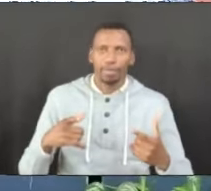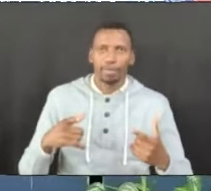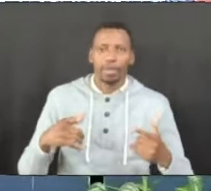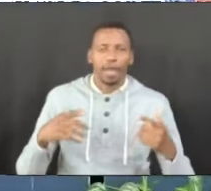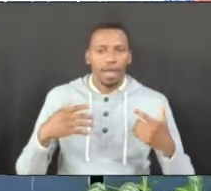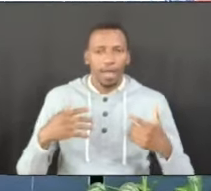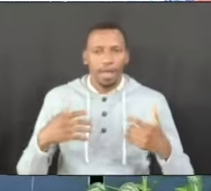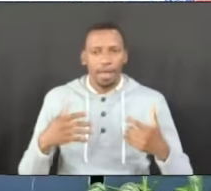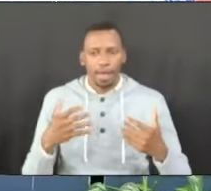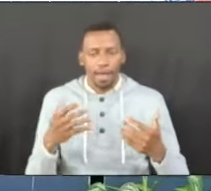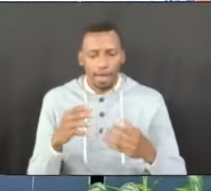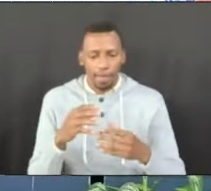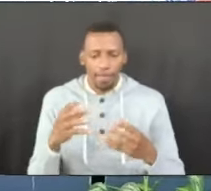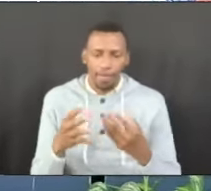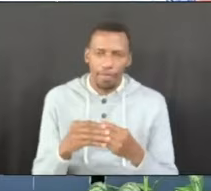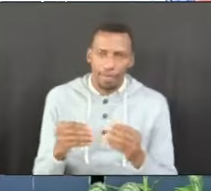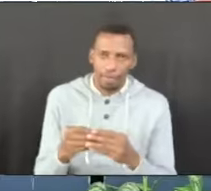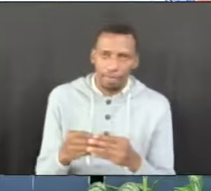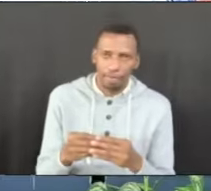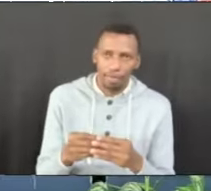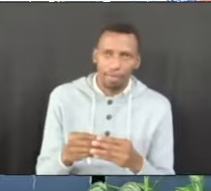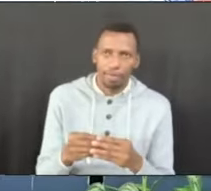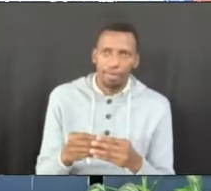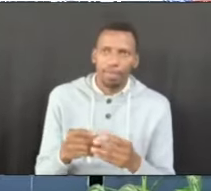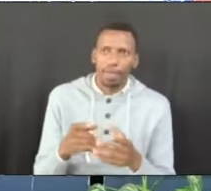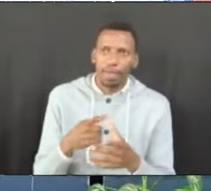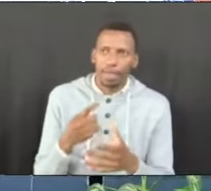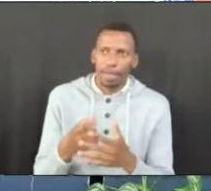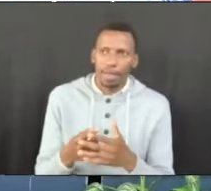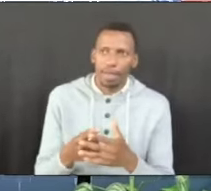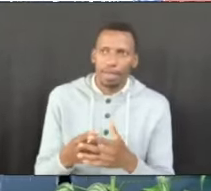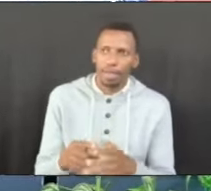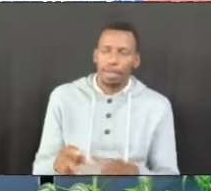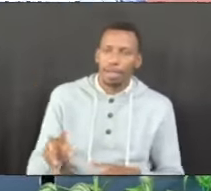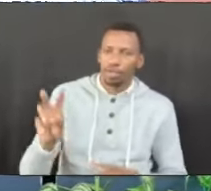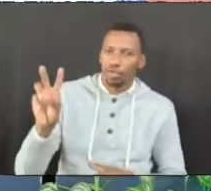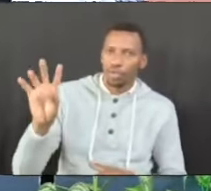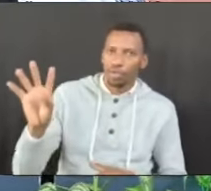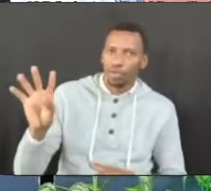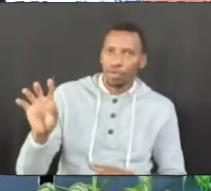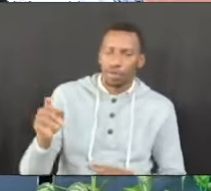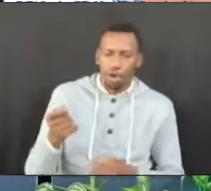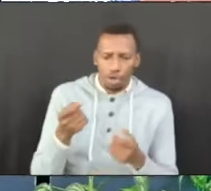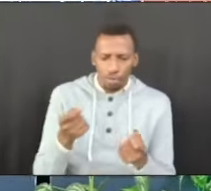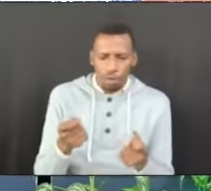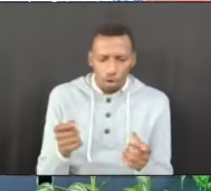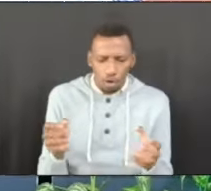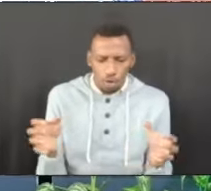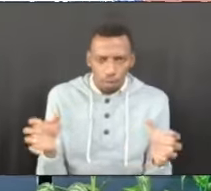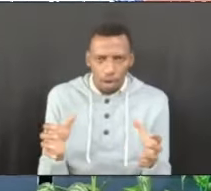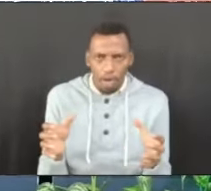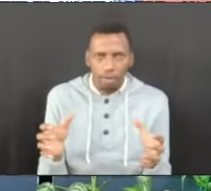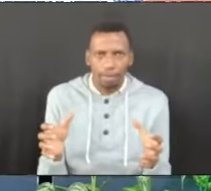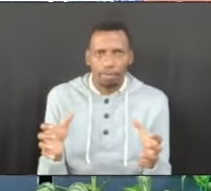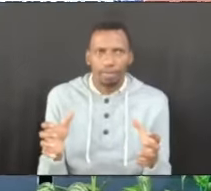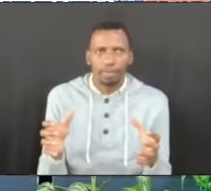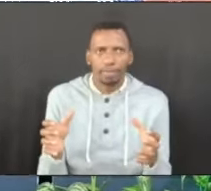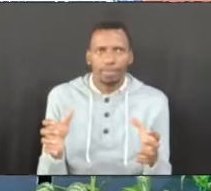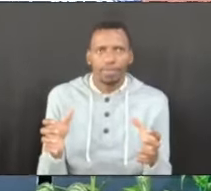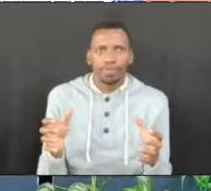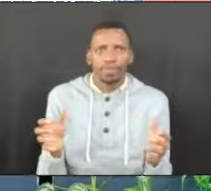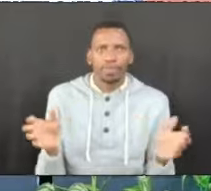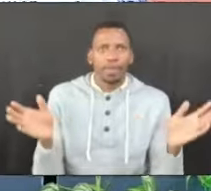24, small choir. Those of you who went to music festival. Small choir. And then it keeps increasing. Eh? Heaven, there will be